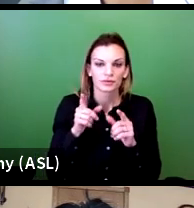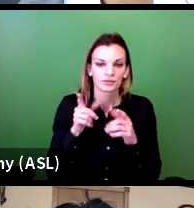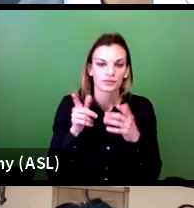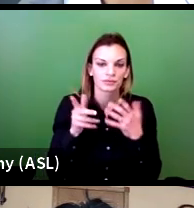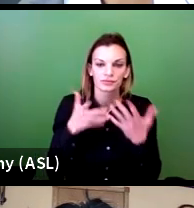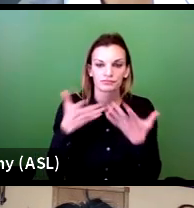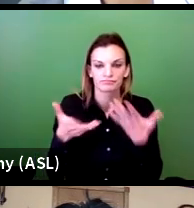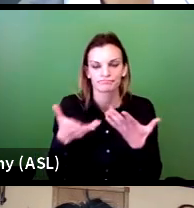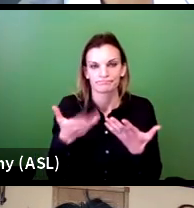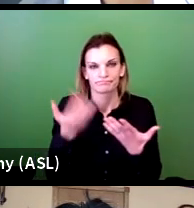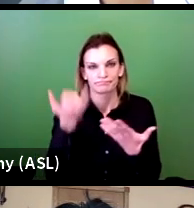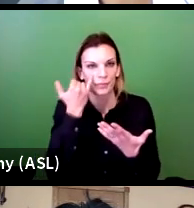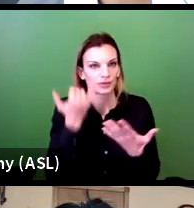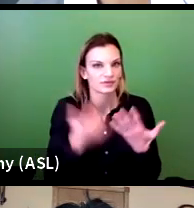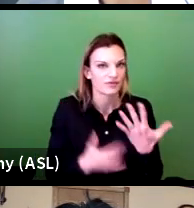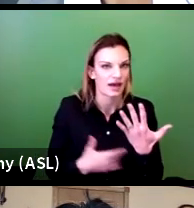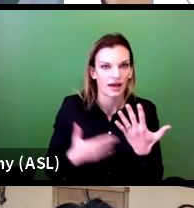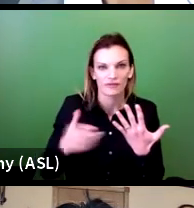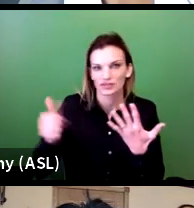whatever number that the